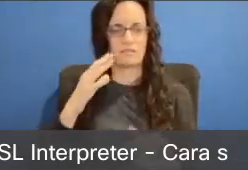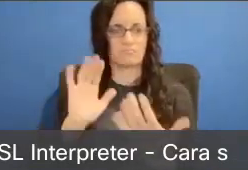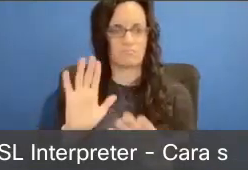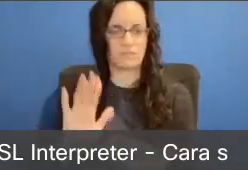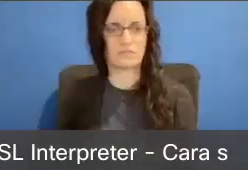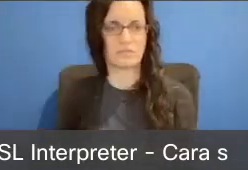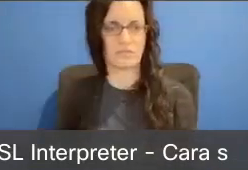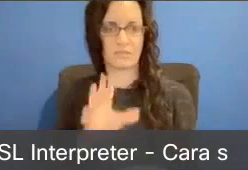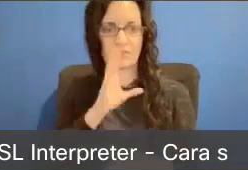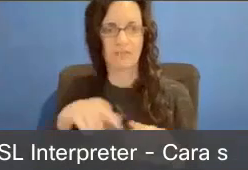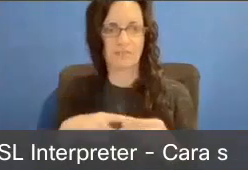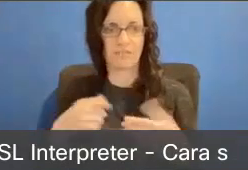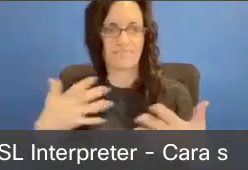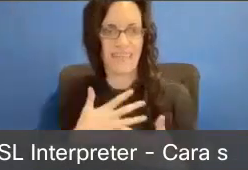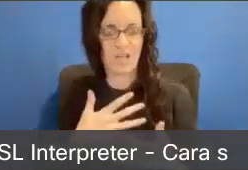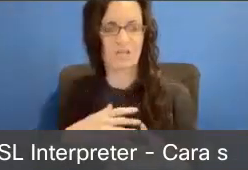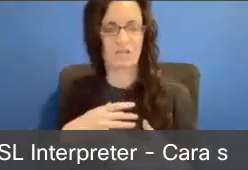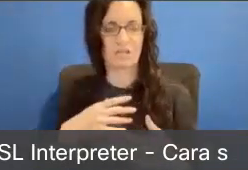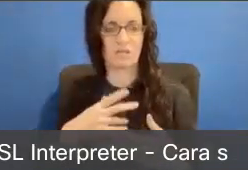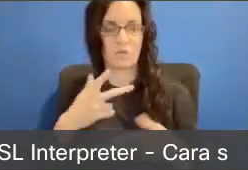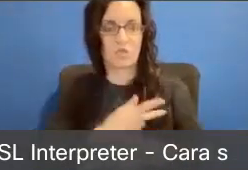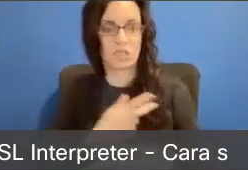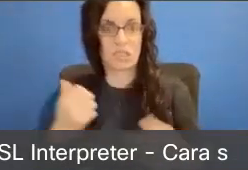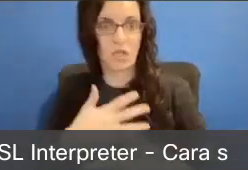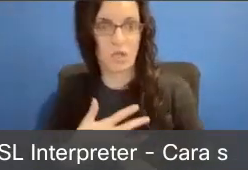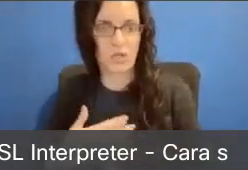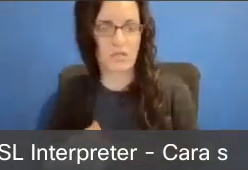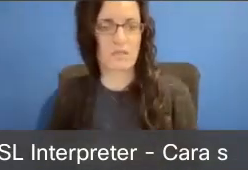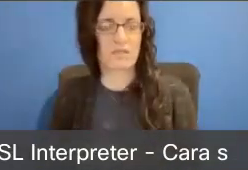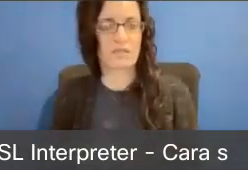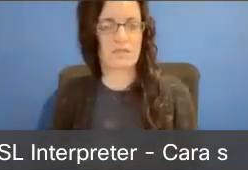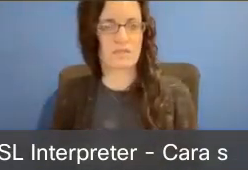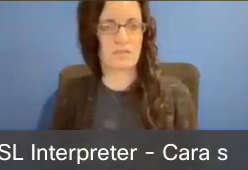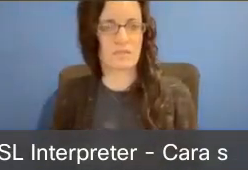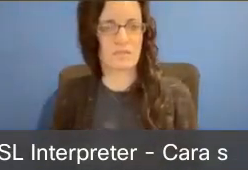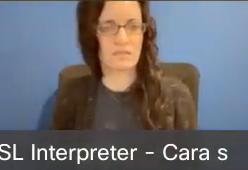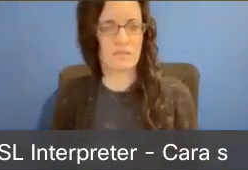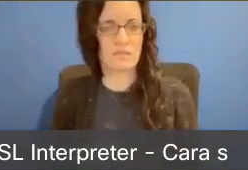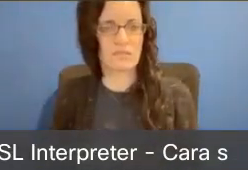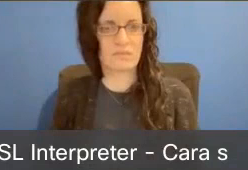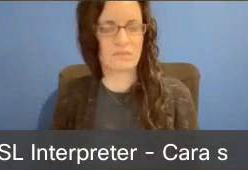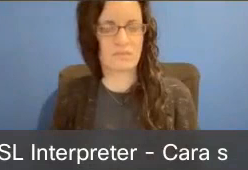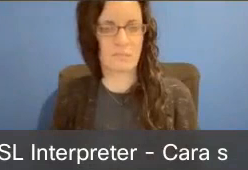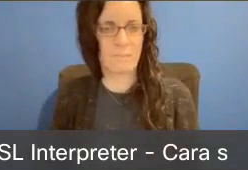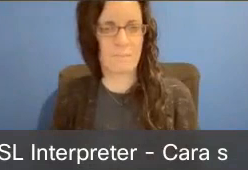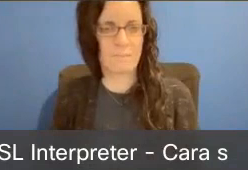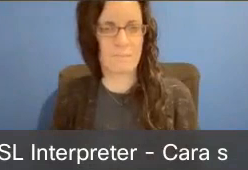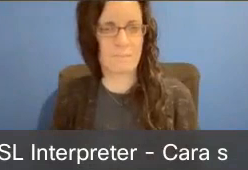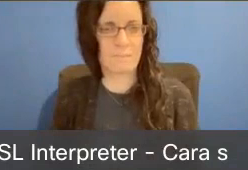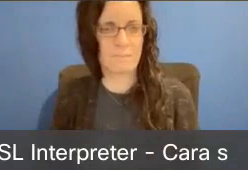being scared and then being more scared. I mean, it really just completely set up